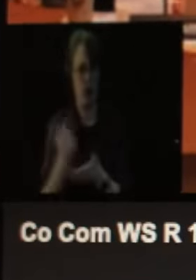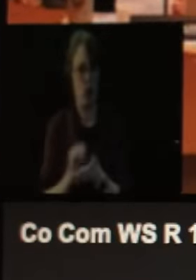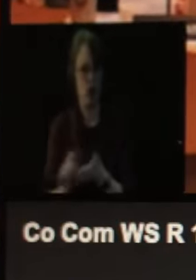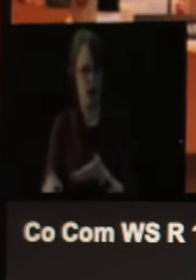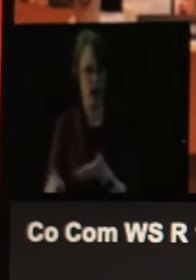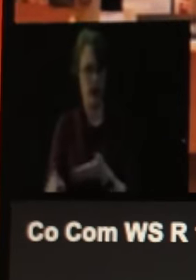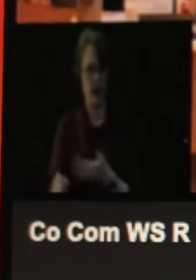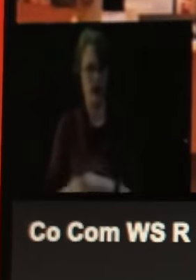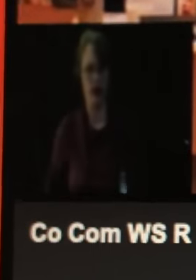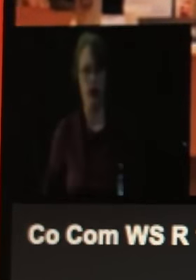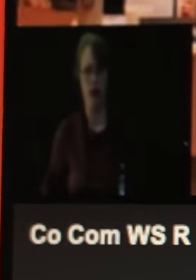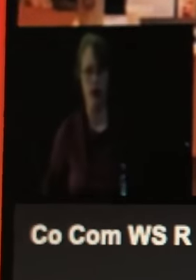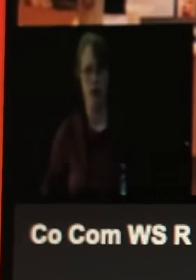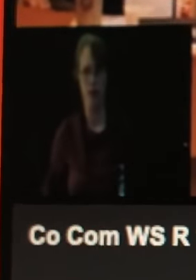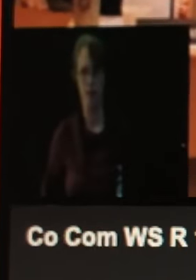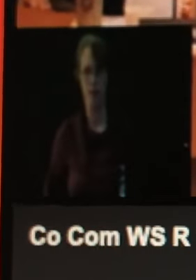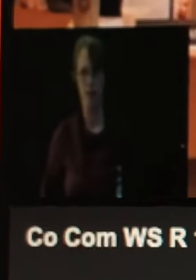So,